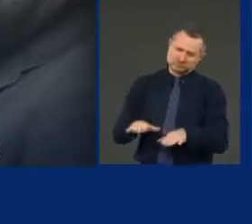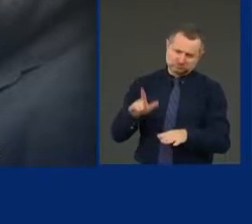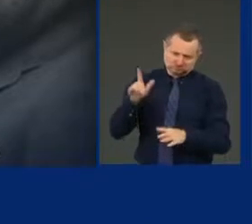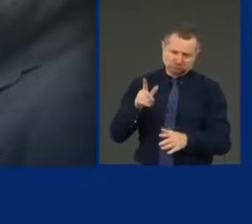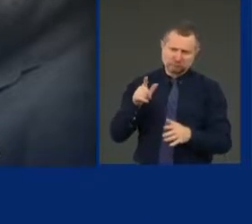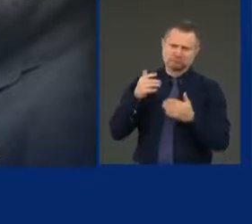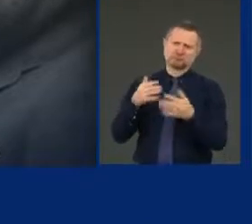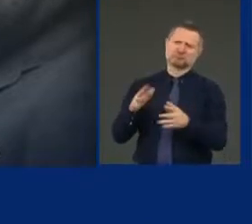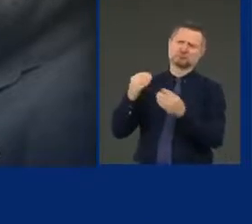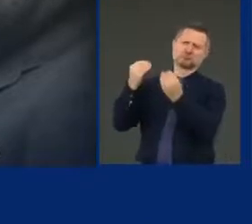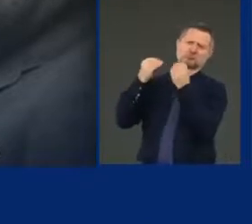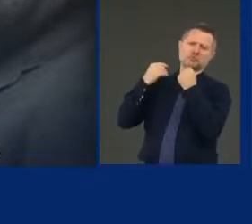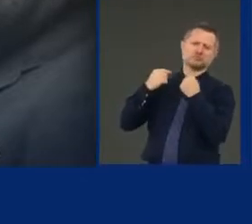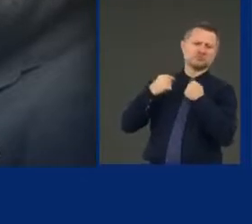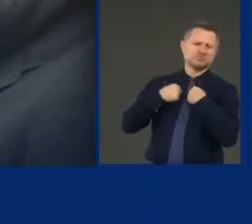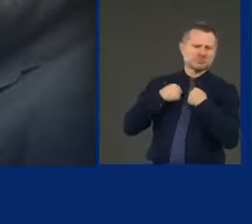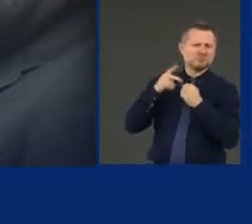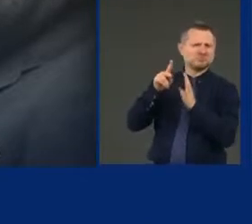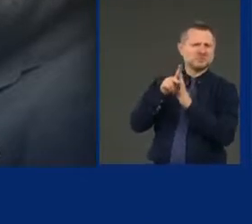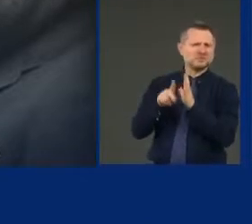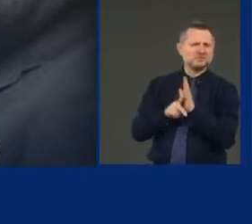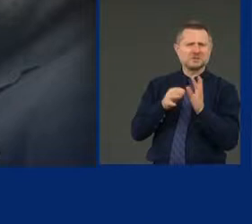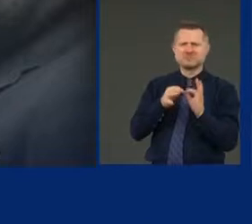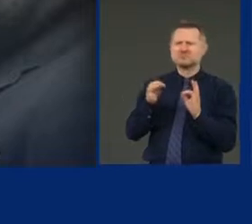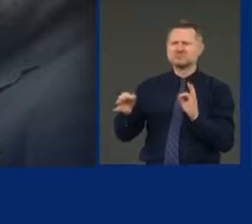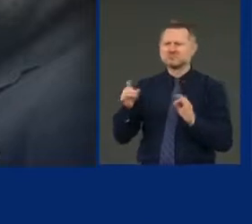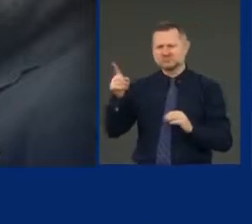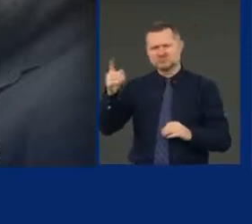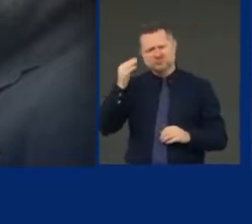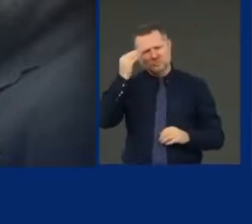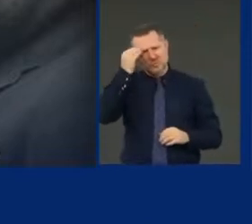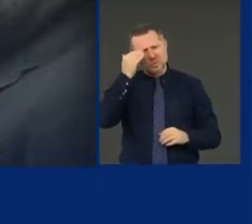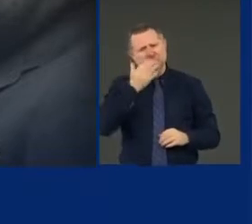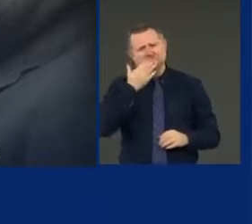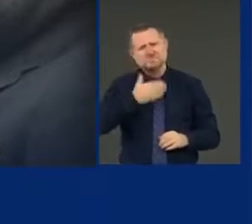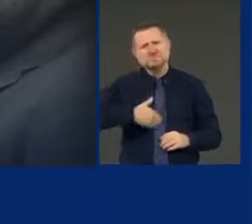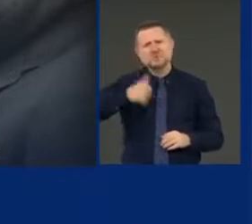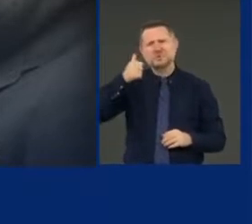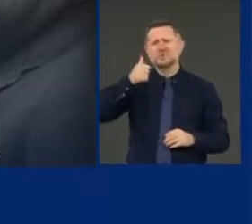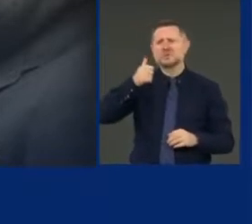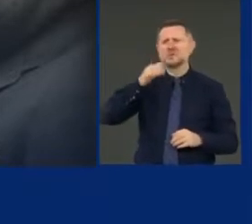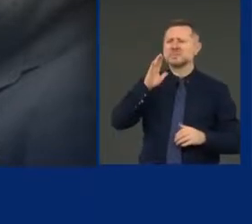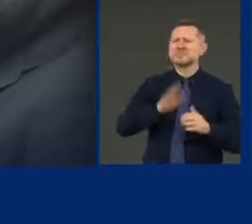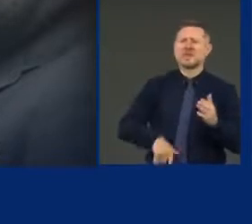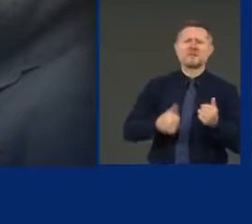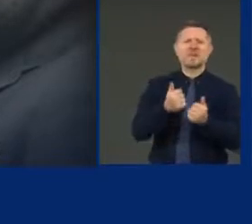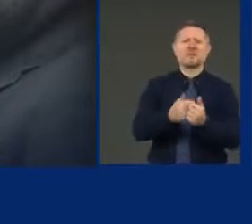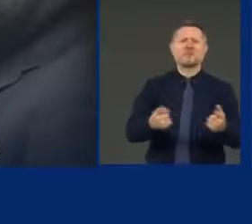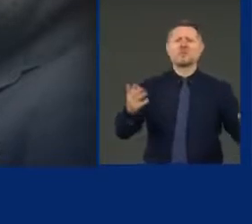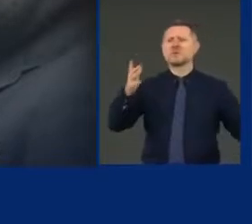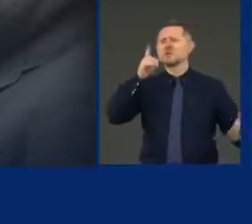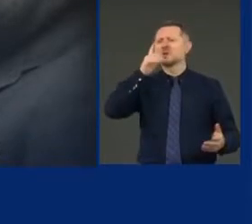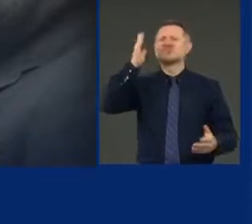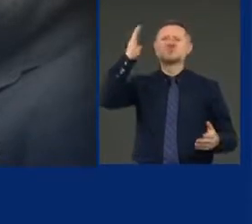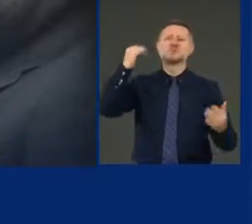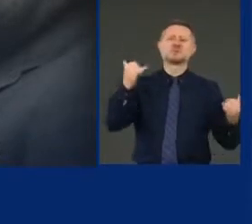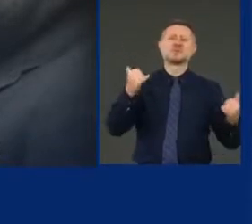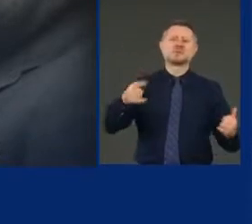taught us this. He knew better than anyone who is speaking to us today on this